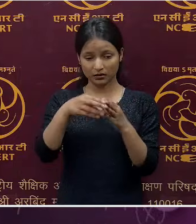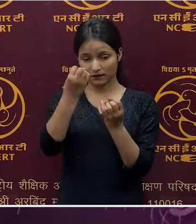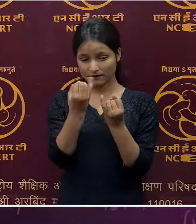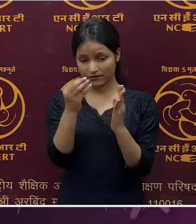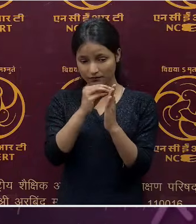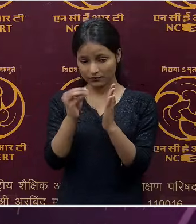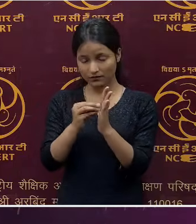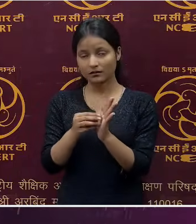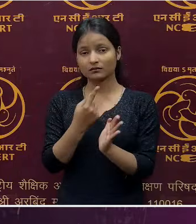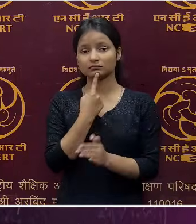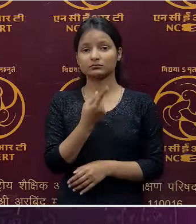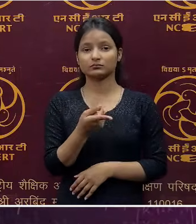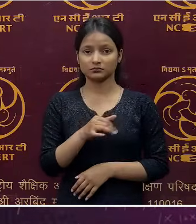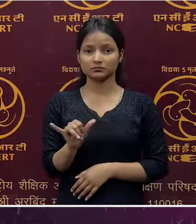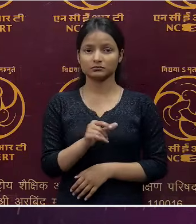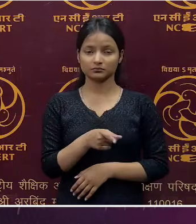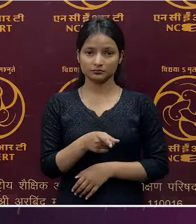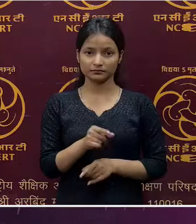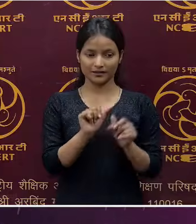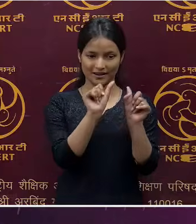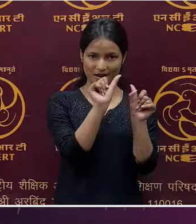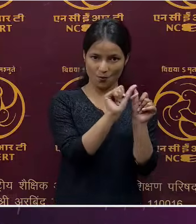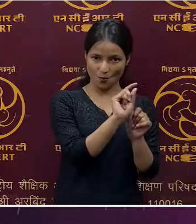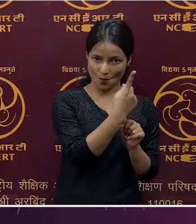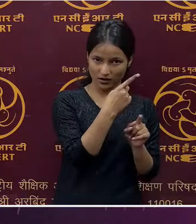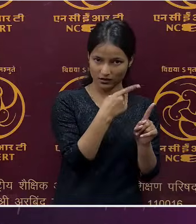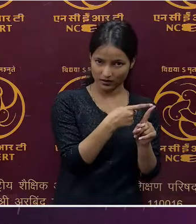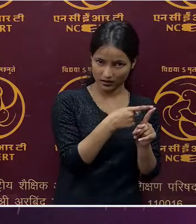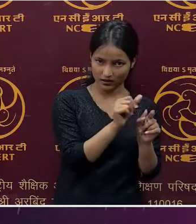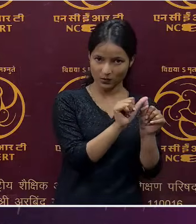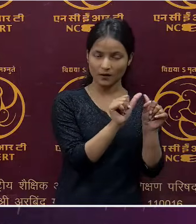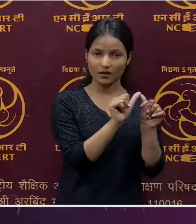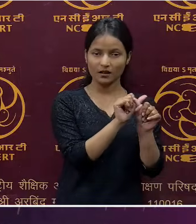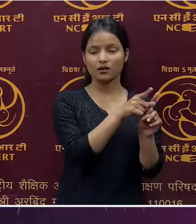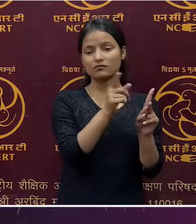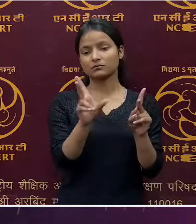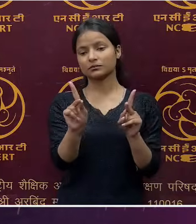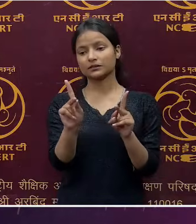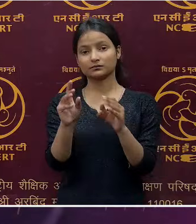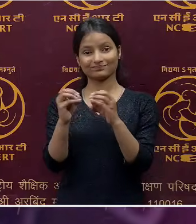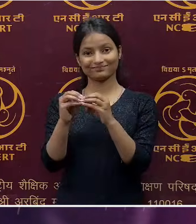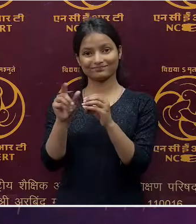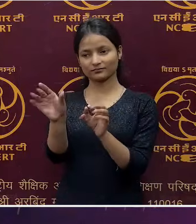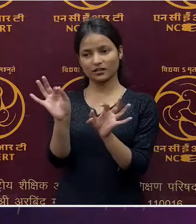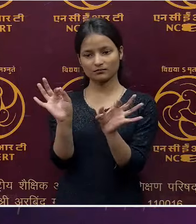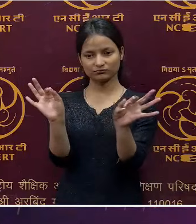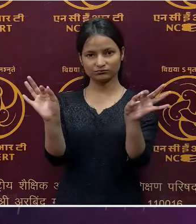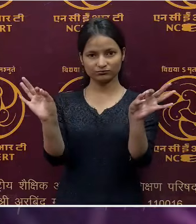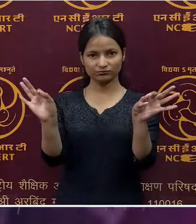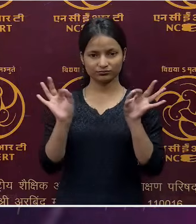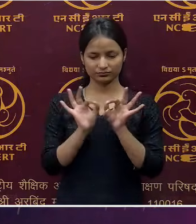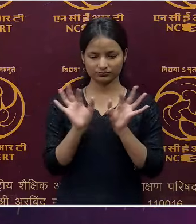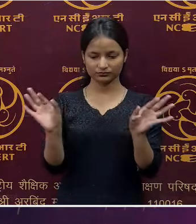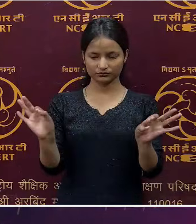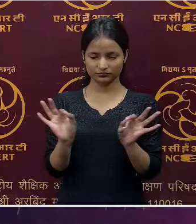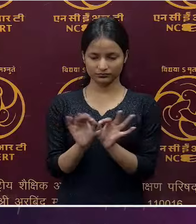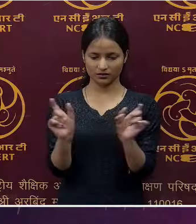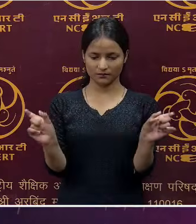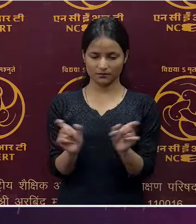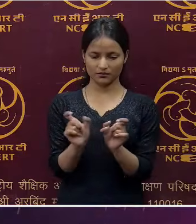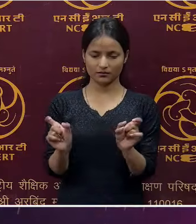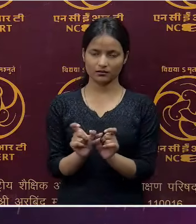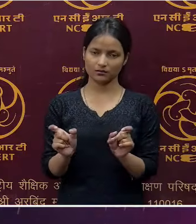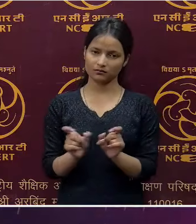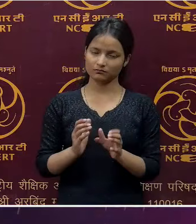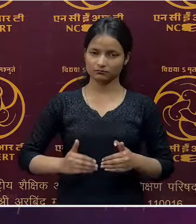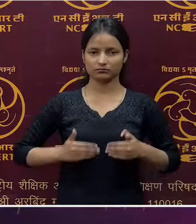value of A. So we can see that A has only two elements which are 5 and 6. So option D is correct. We have to submit it and move